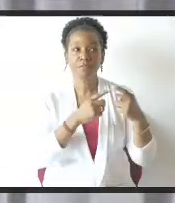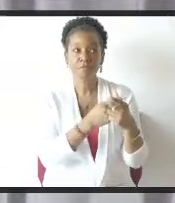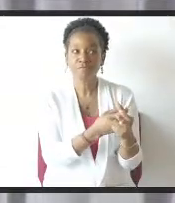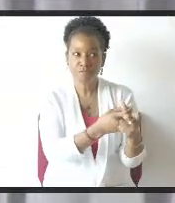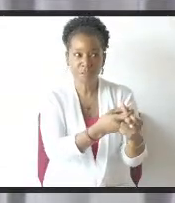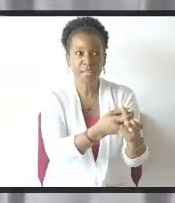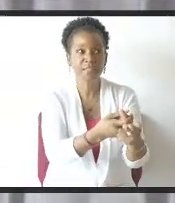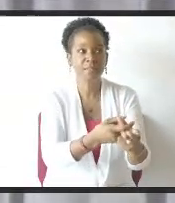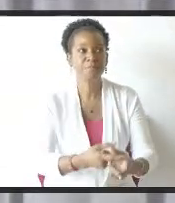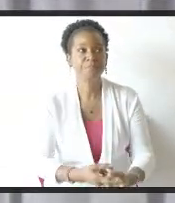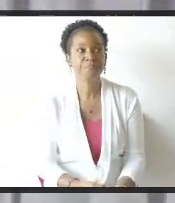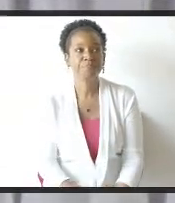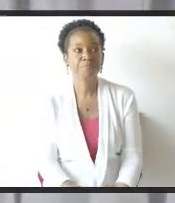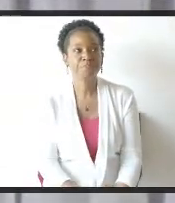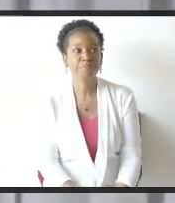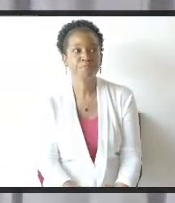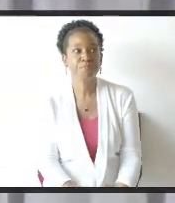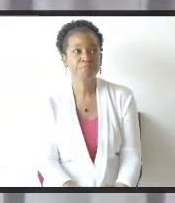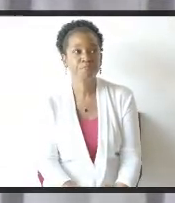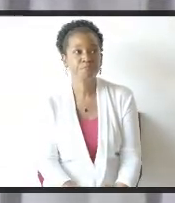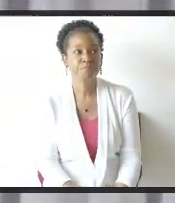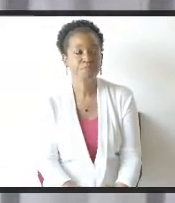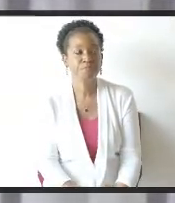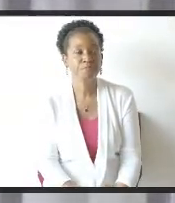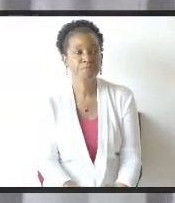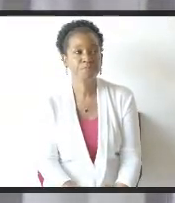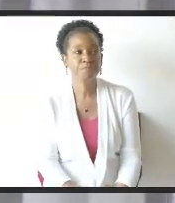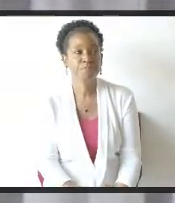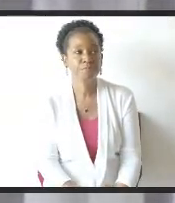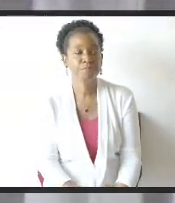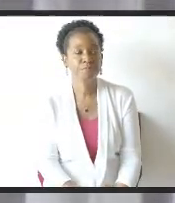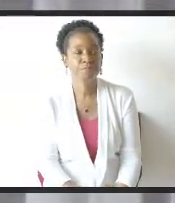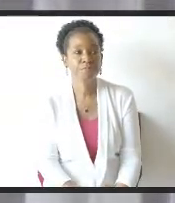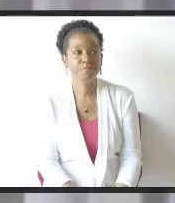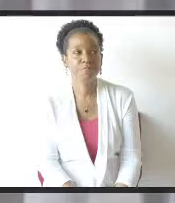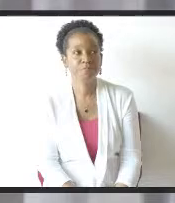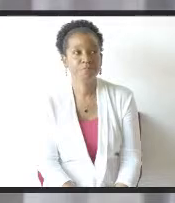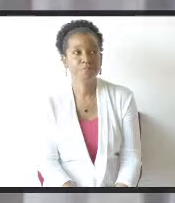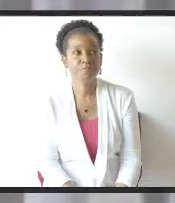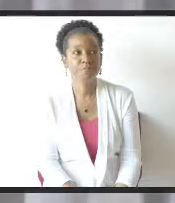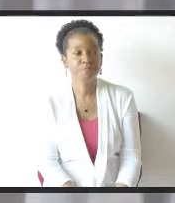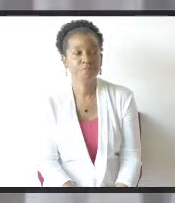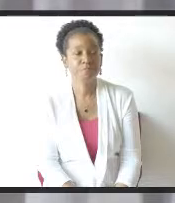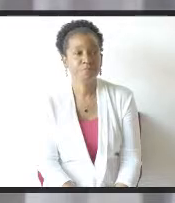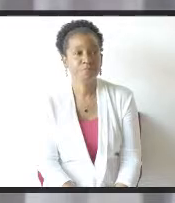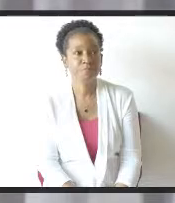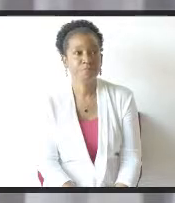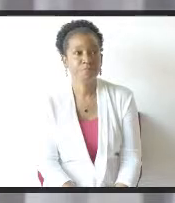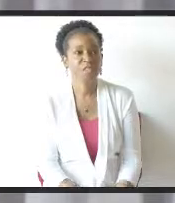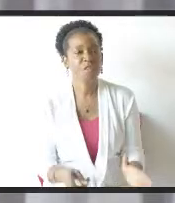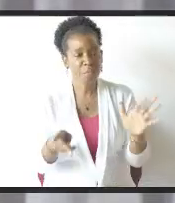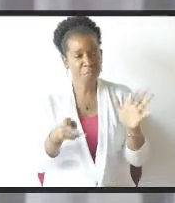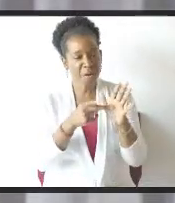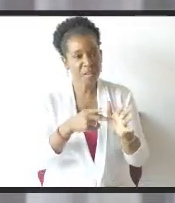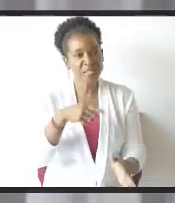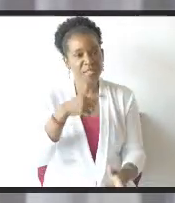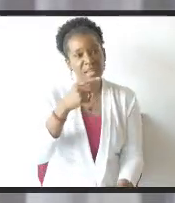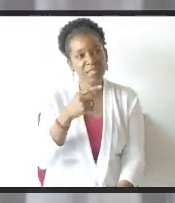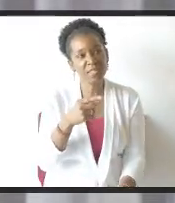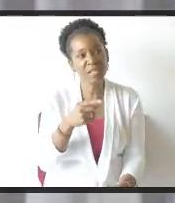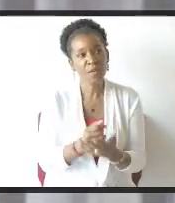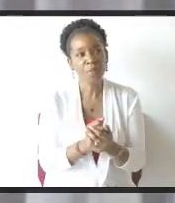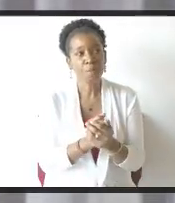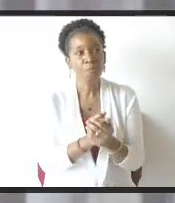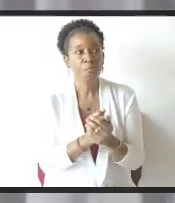Paul was careful to point out that while only the champion will receive a prize,